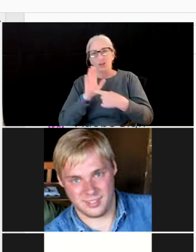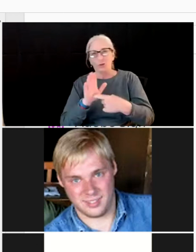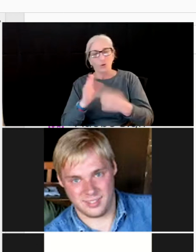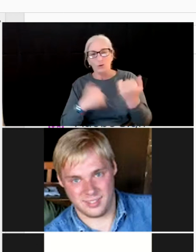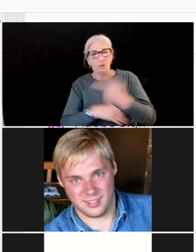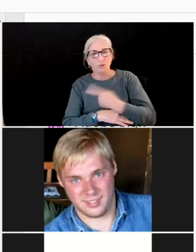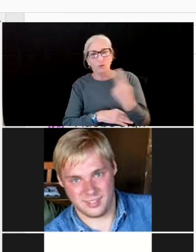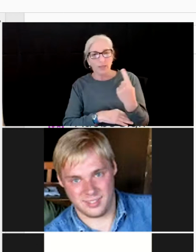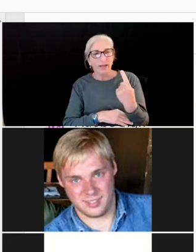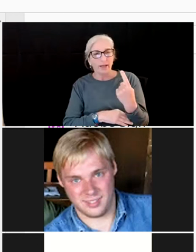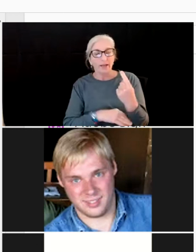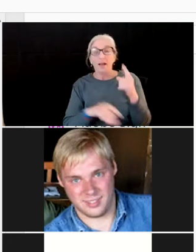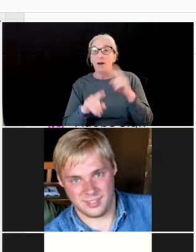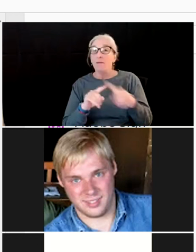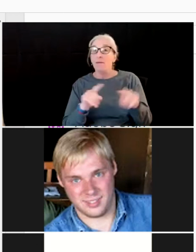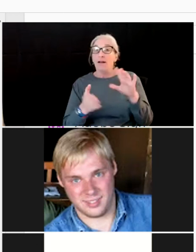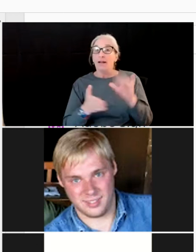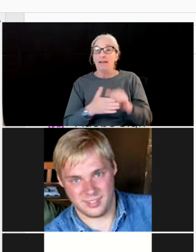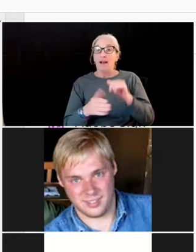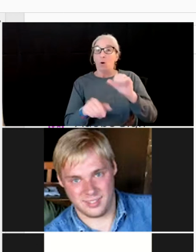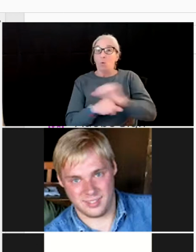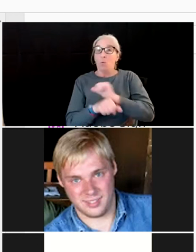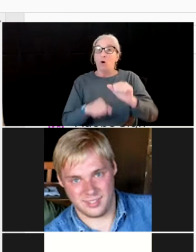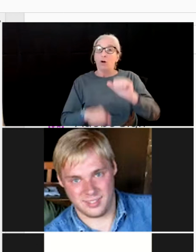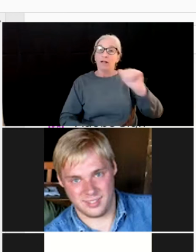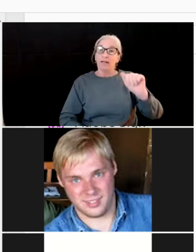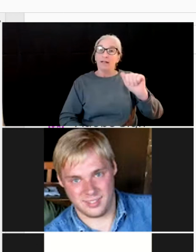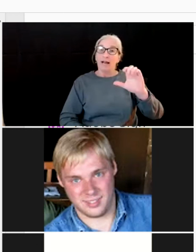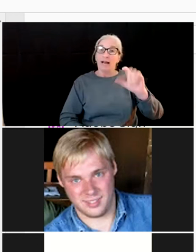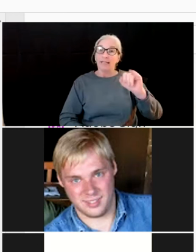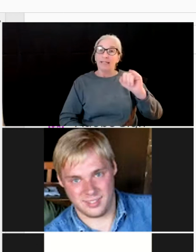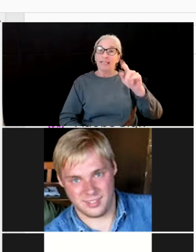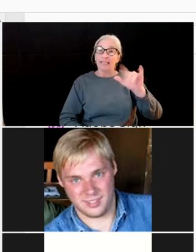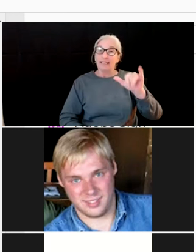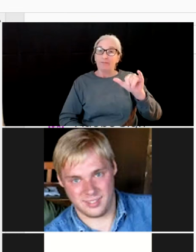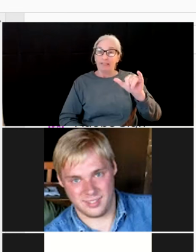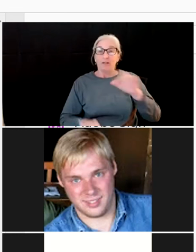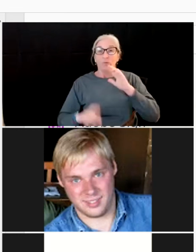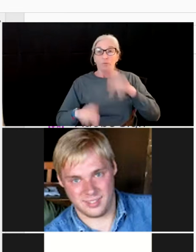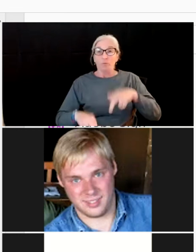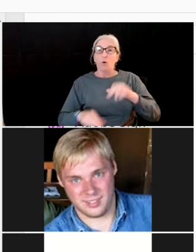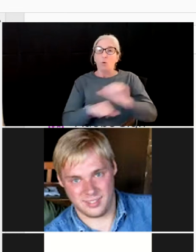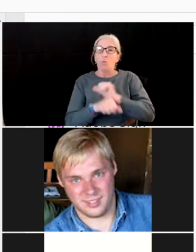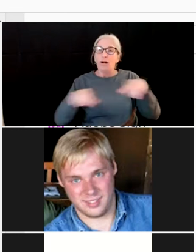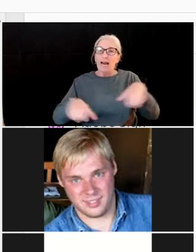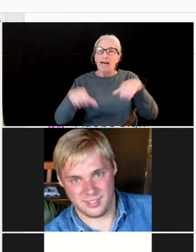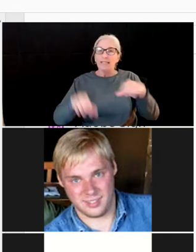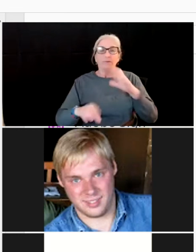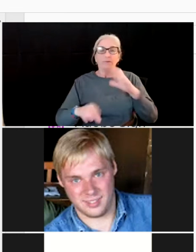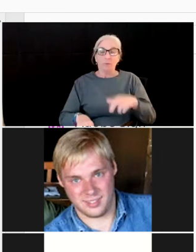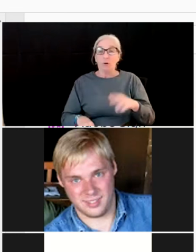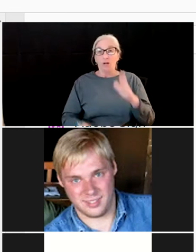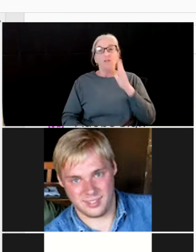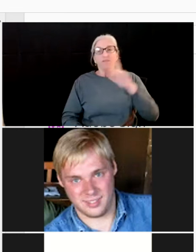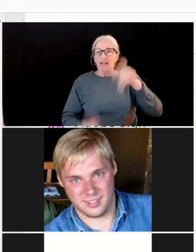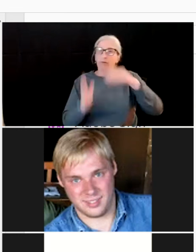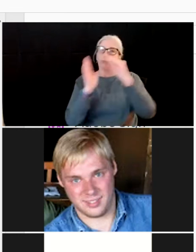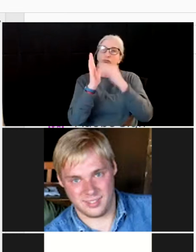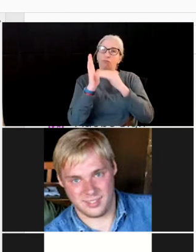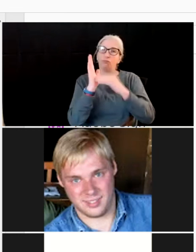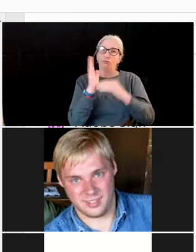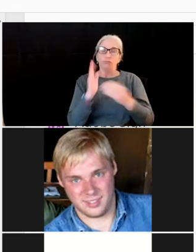But basically what the work activity report is it'll ask the client to detail any type of work that they've done since they